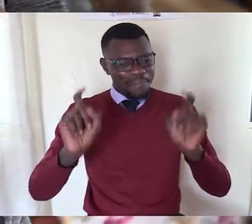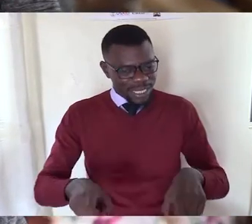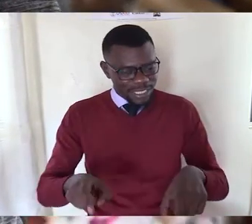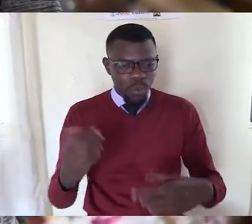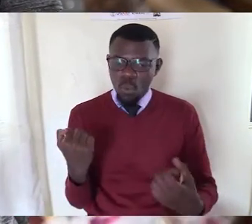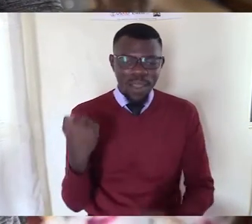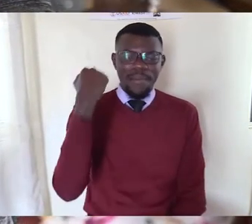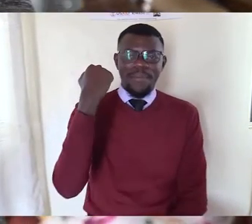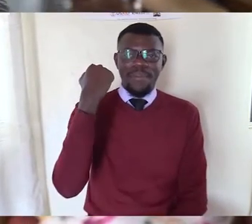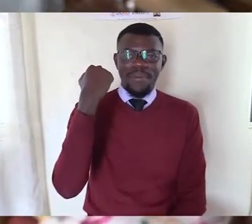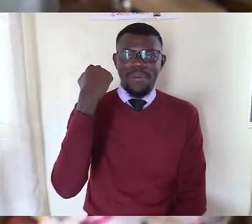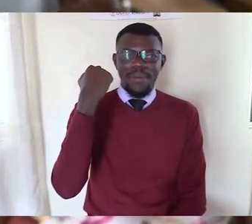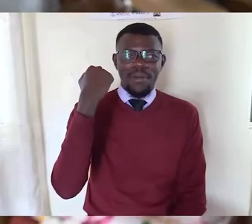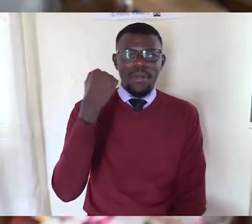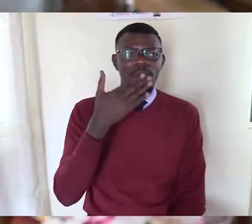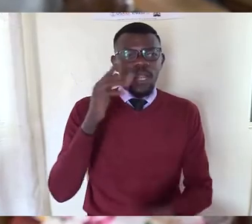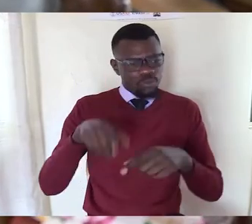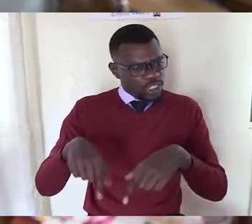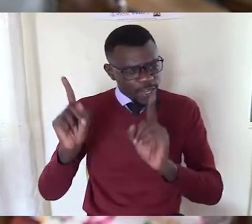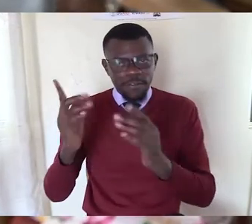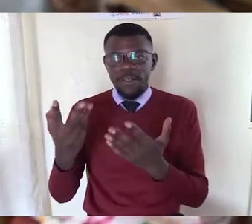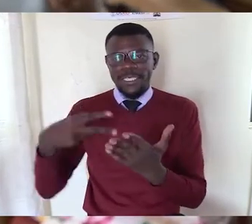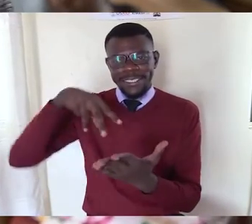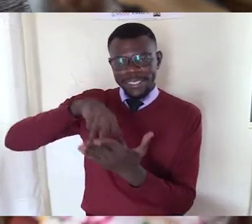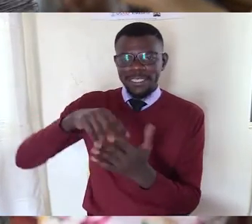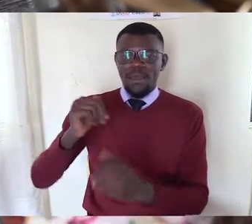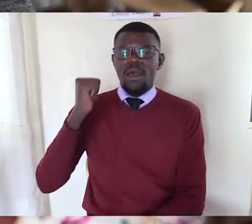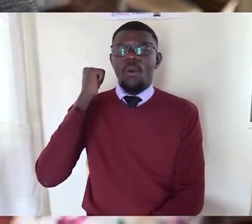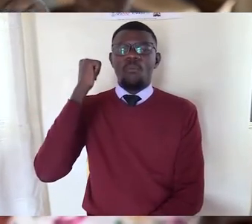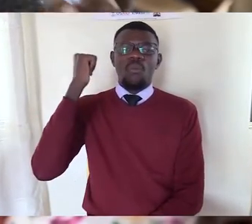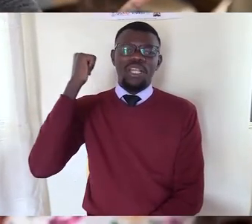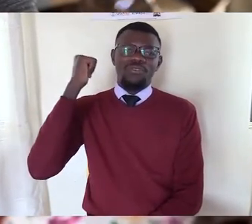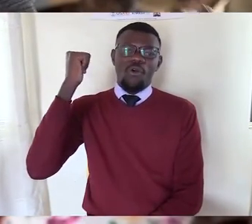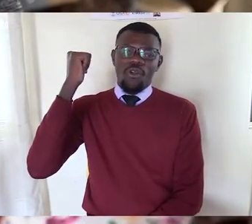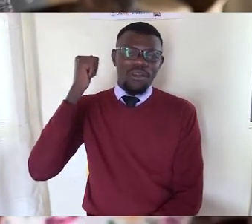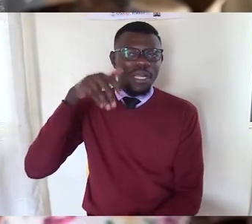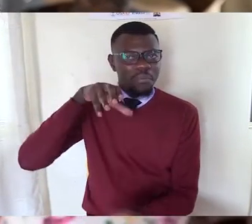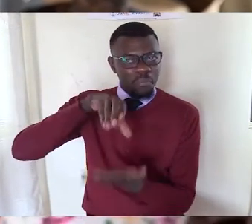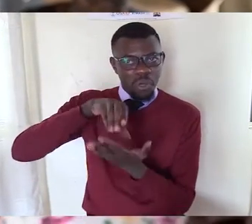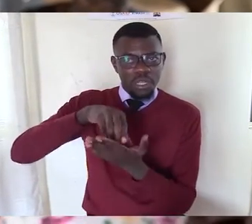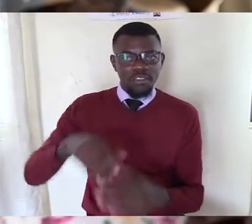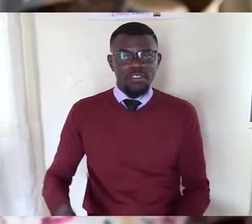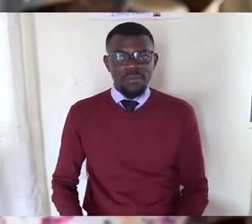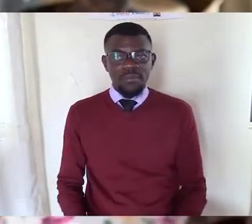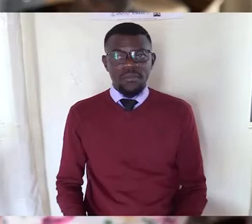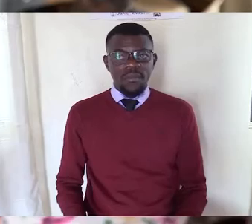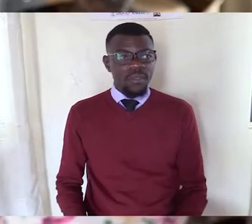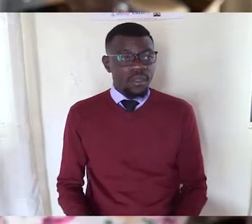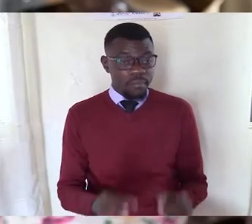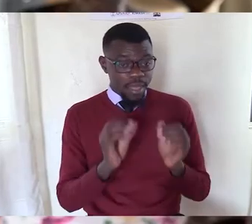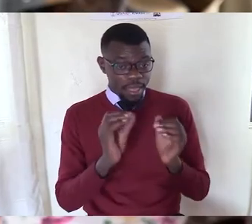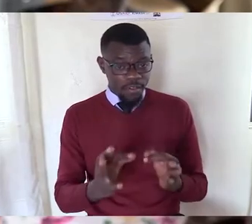You must go for political seats. Because the moment we also have women,